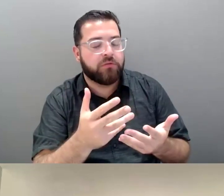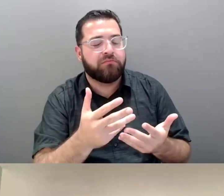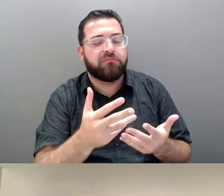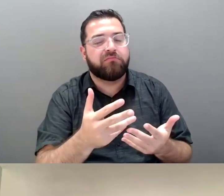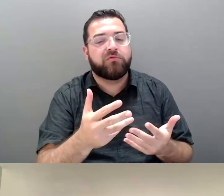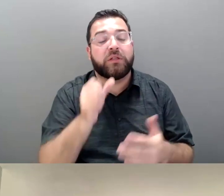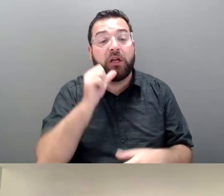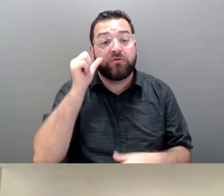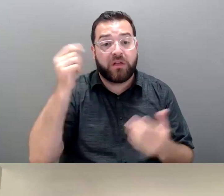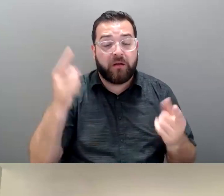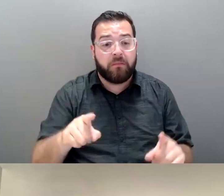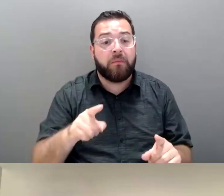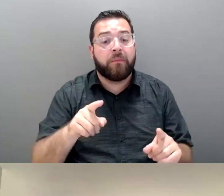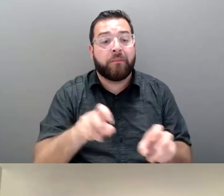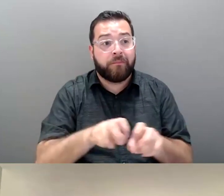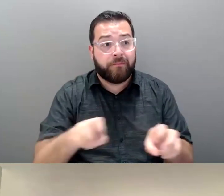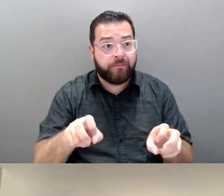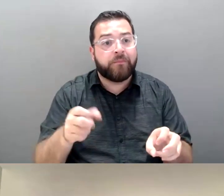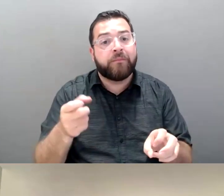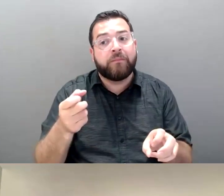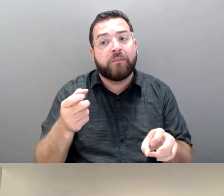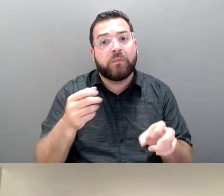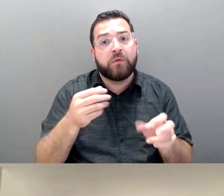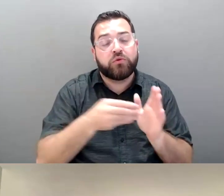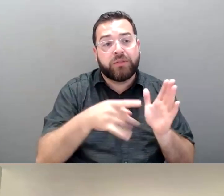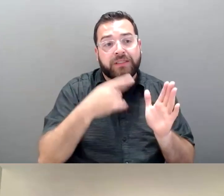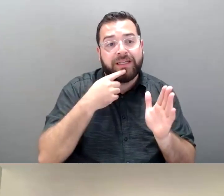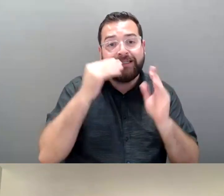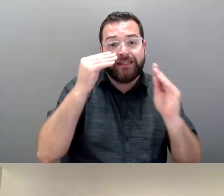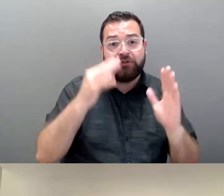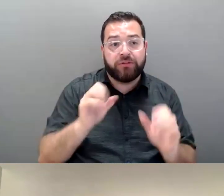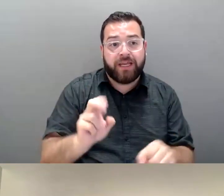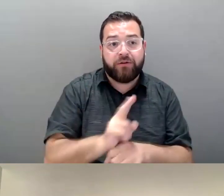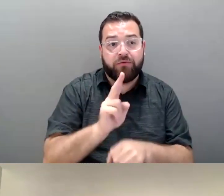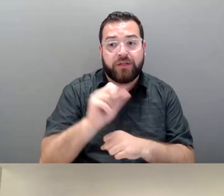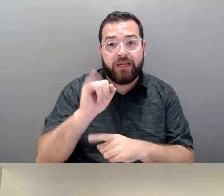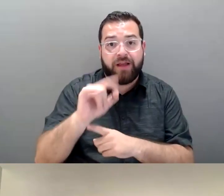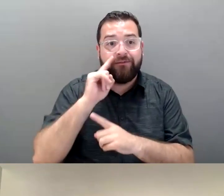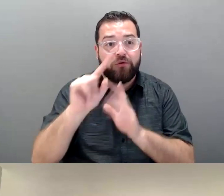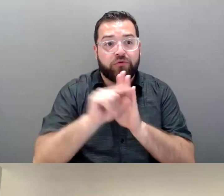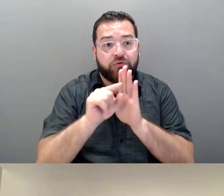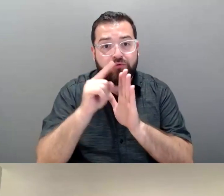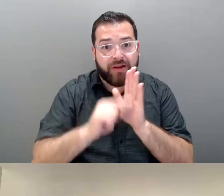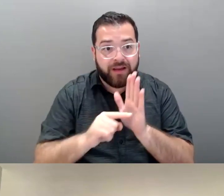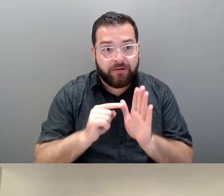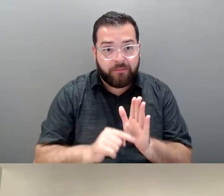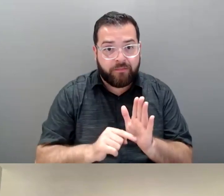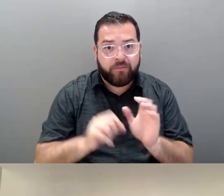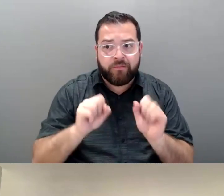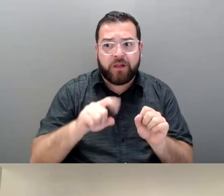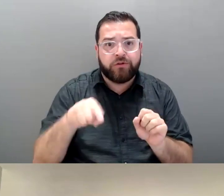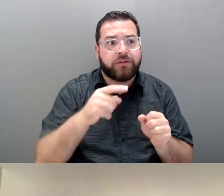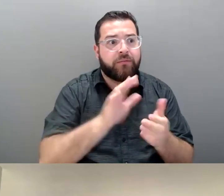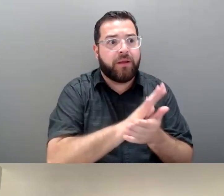student actually even said teachers can use it to grade, and you could just put in the paper. So I wonder how